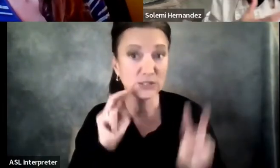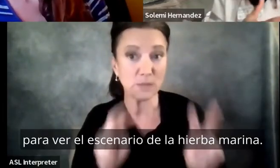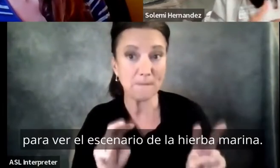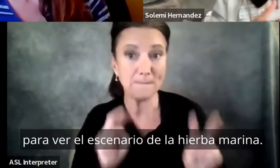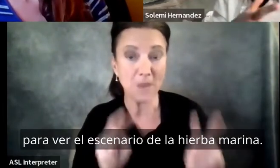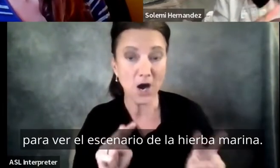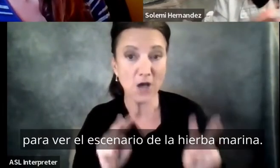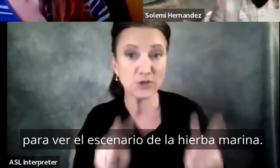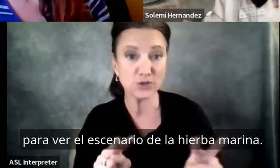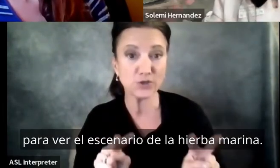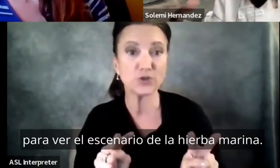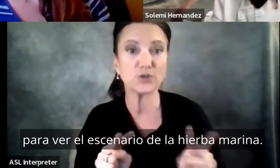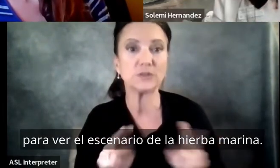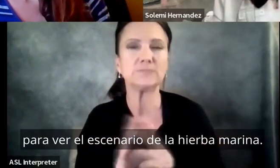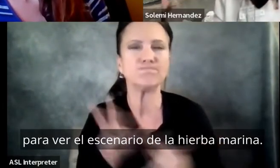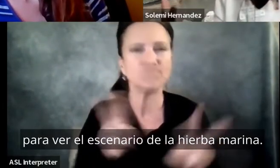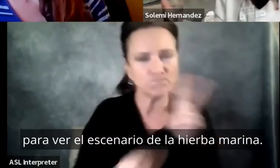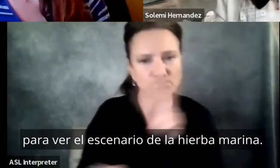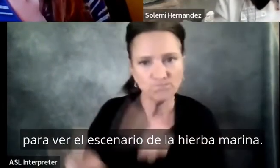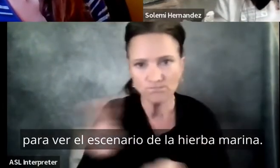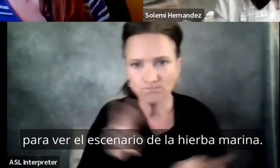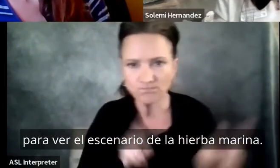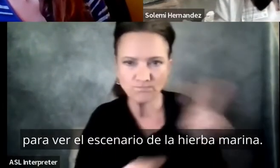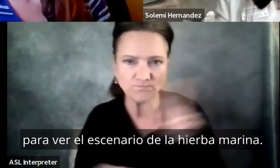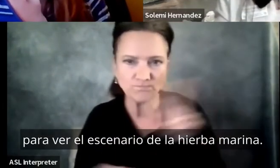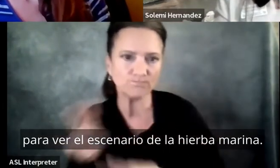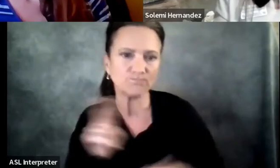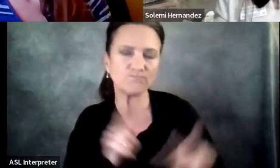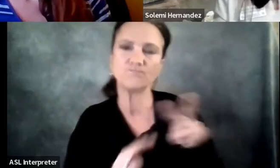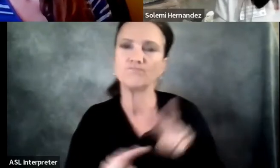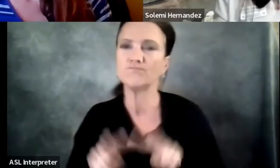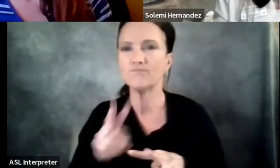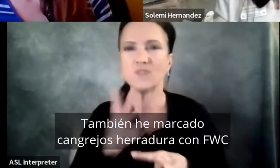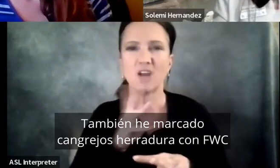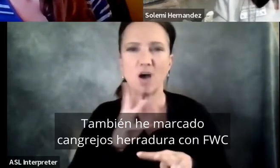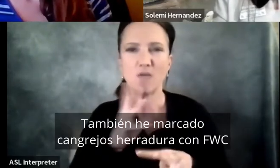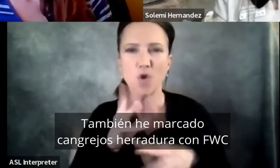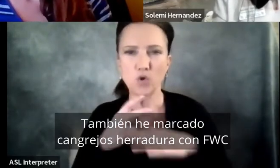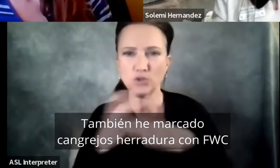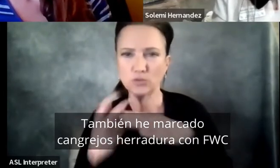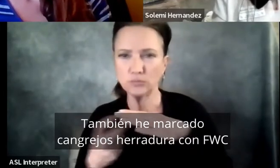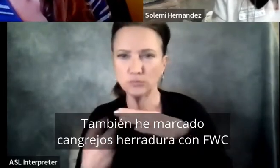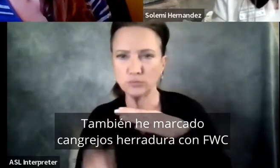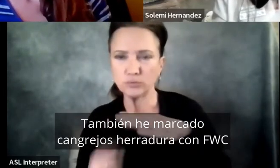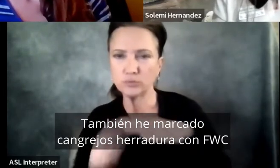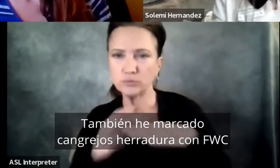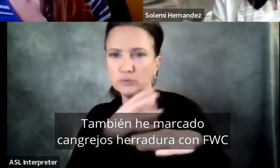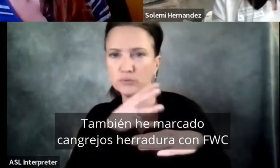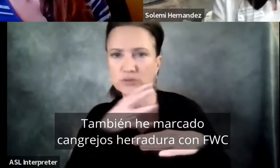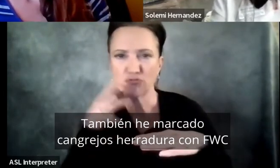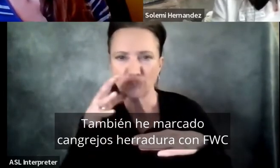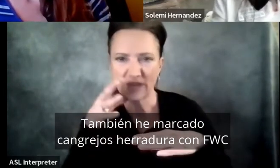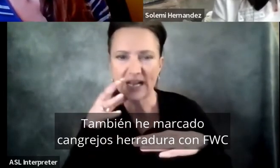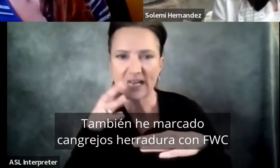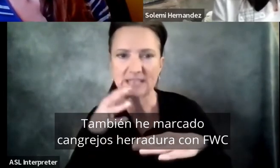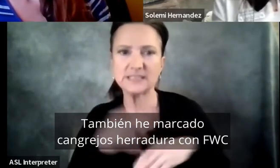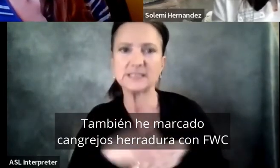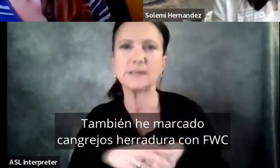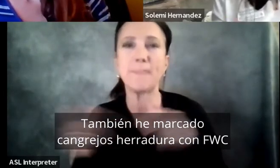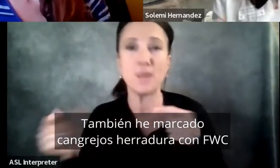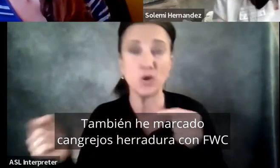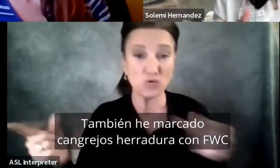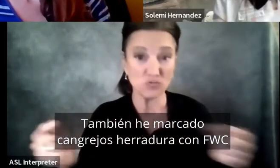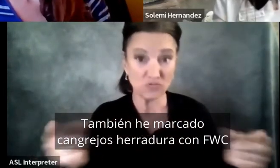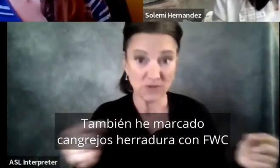know, just kind of see the stage of the seagrass. I have done horseshoe crabs tagging